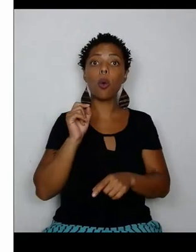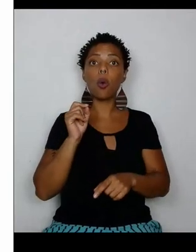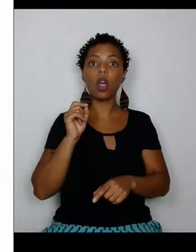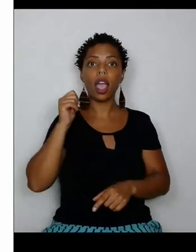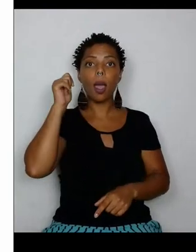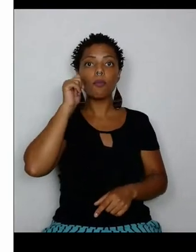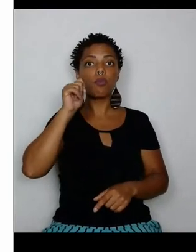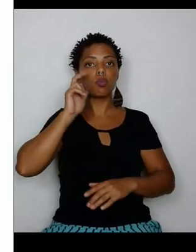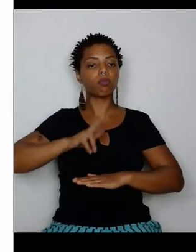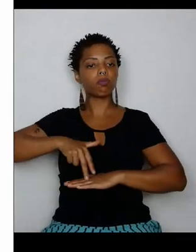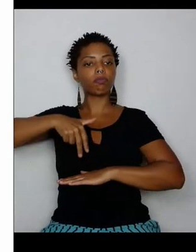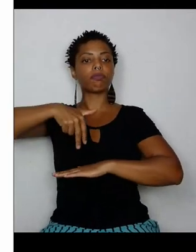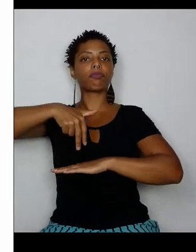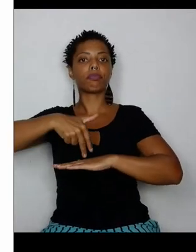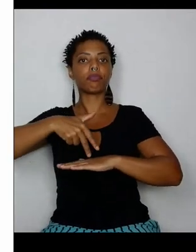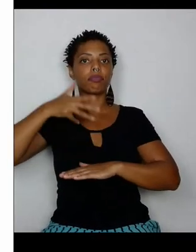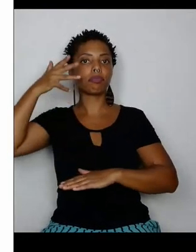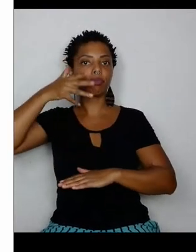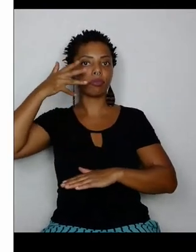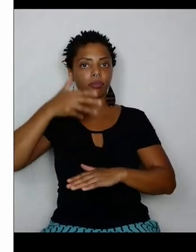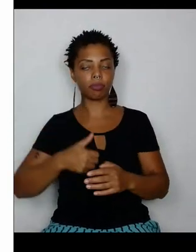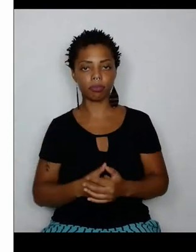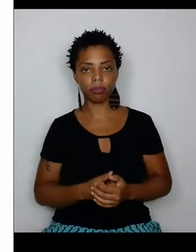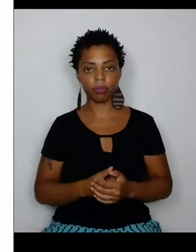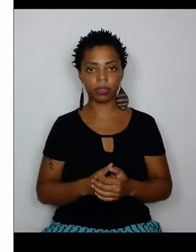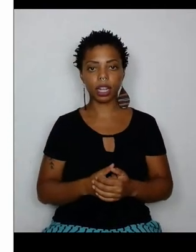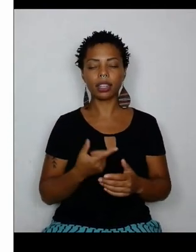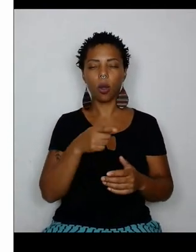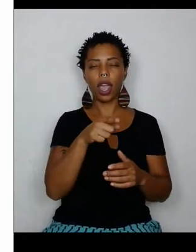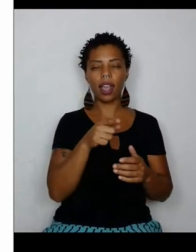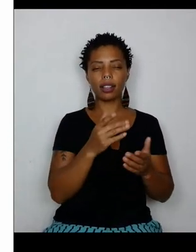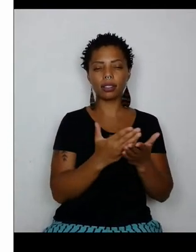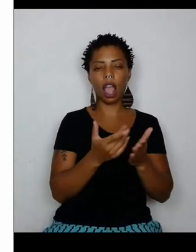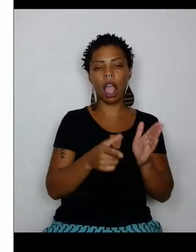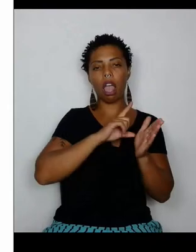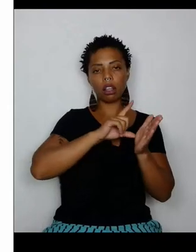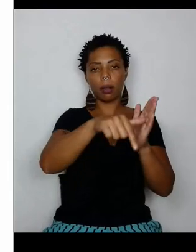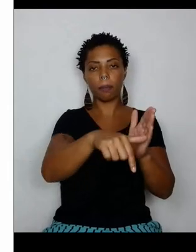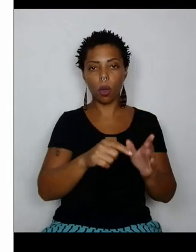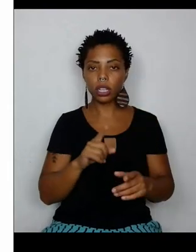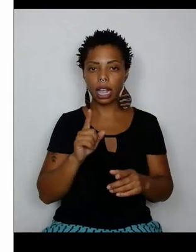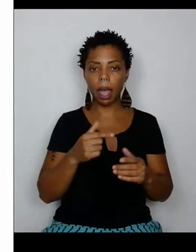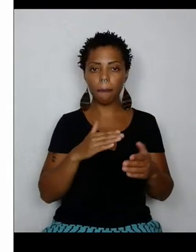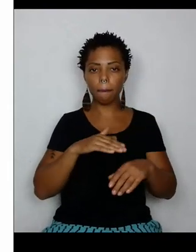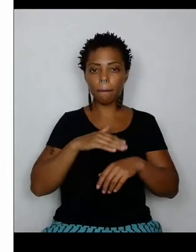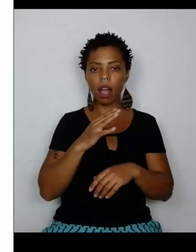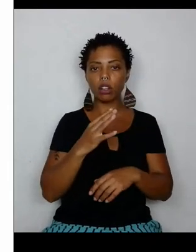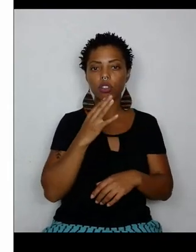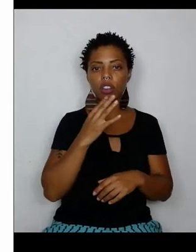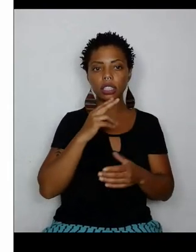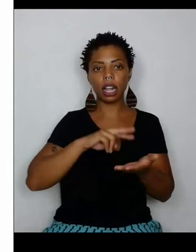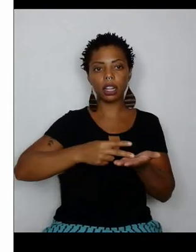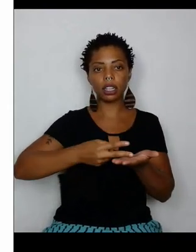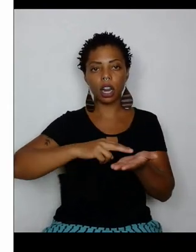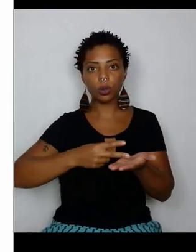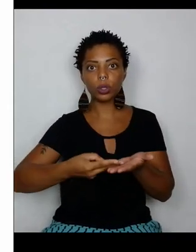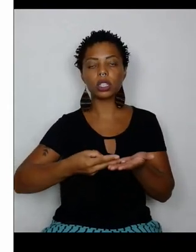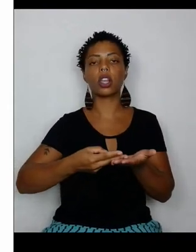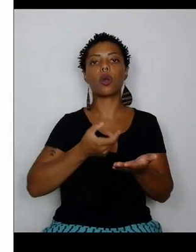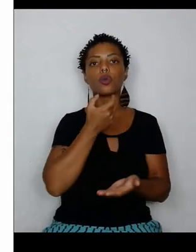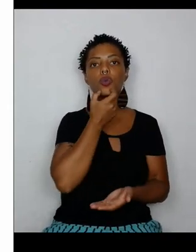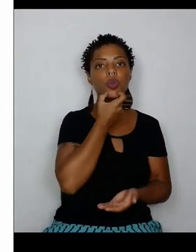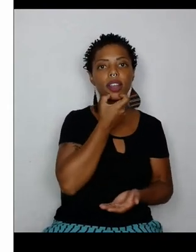although avon et apre is best known in english translation as gogan's intimate journals the